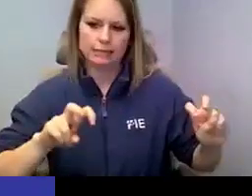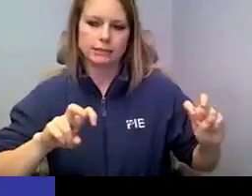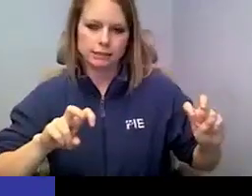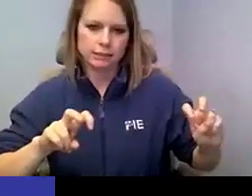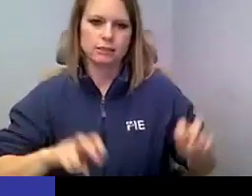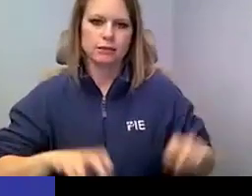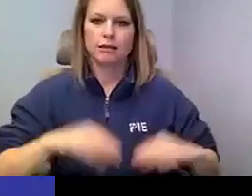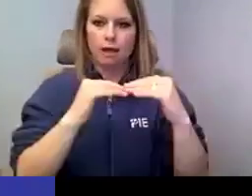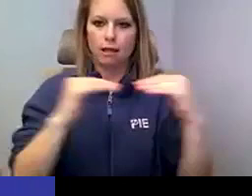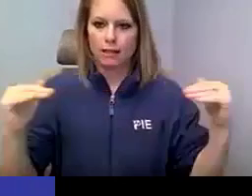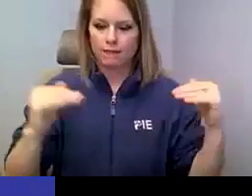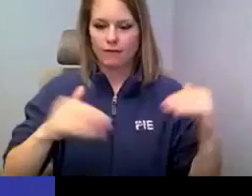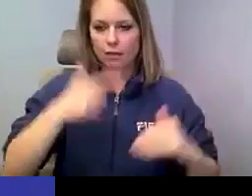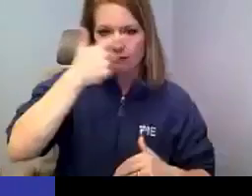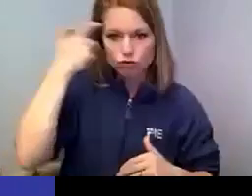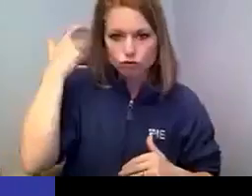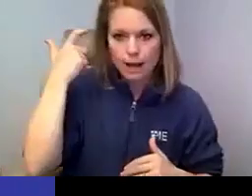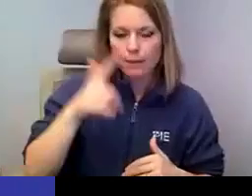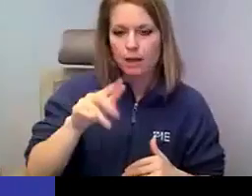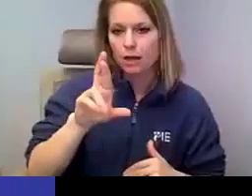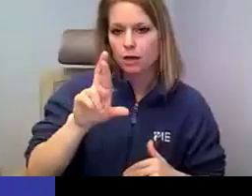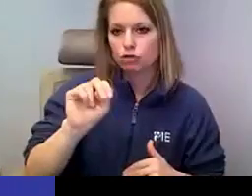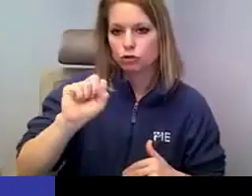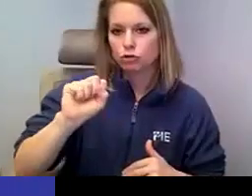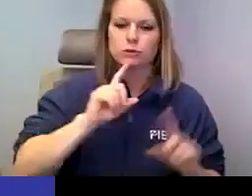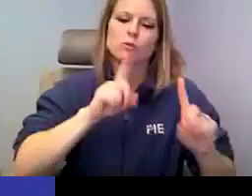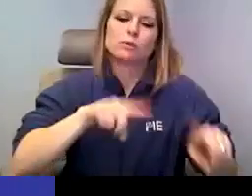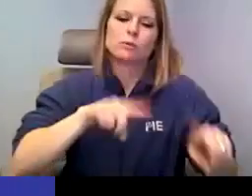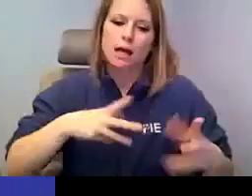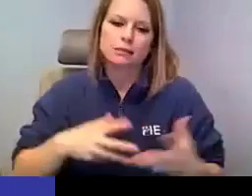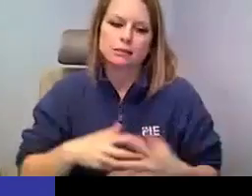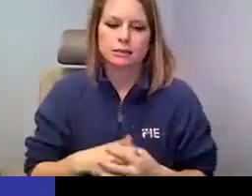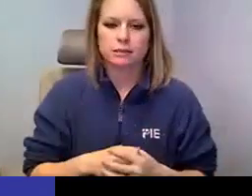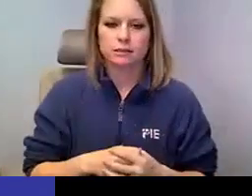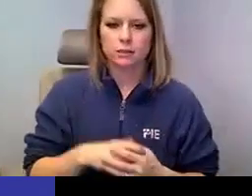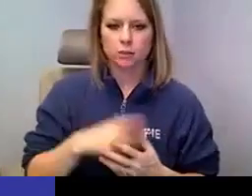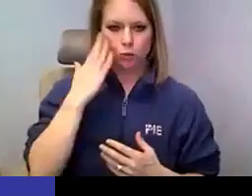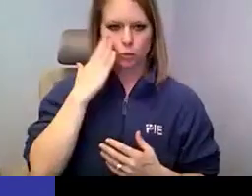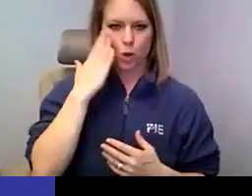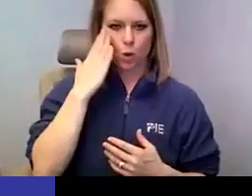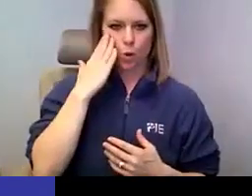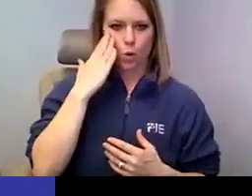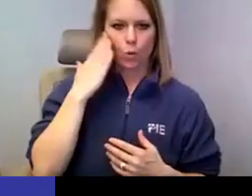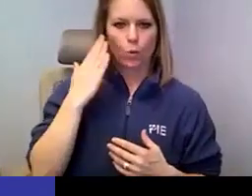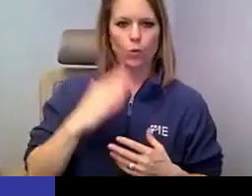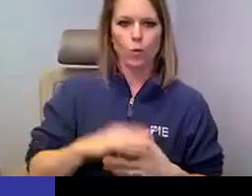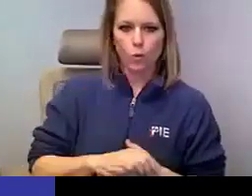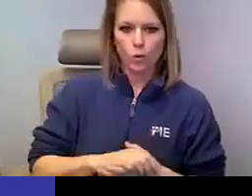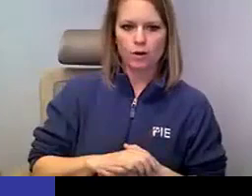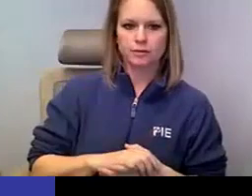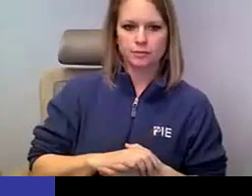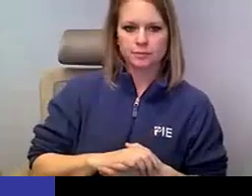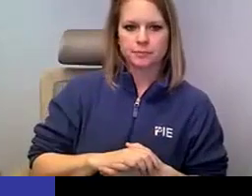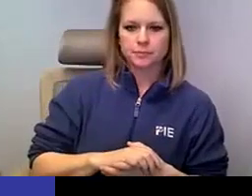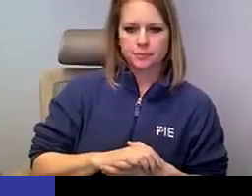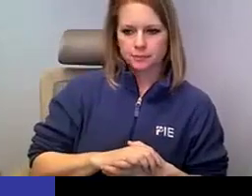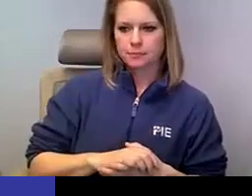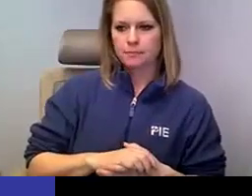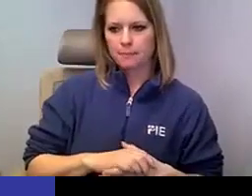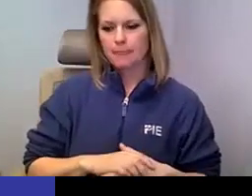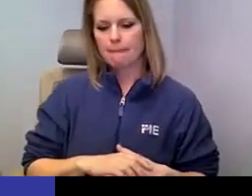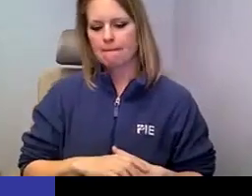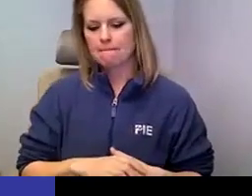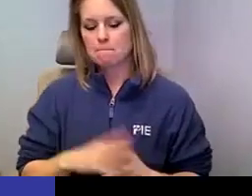from, resilient and really no long-lasting negative impacts to acute